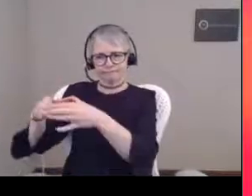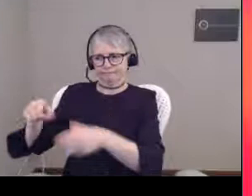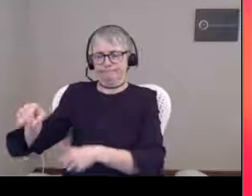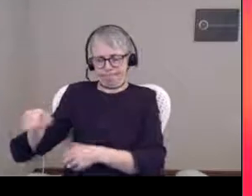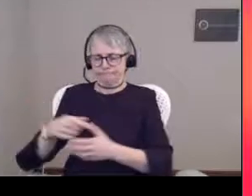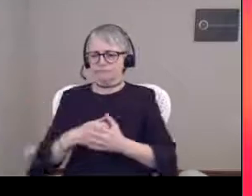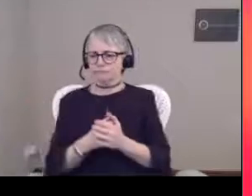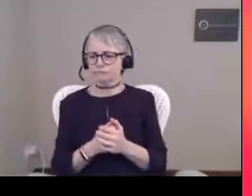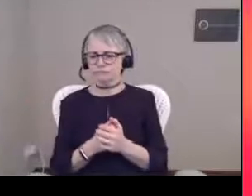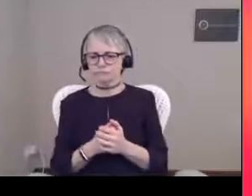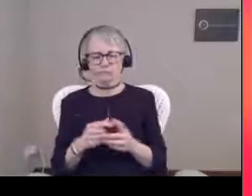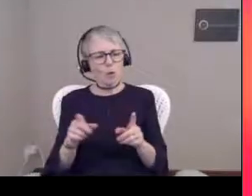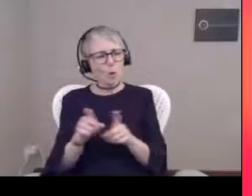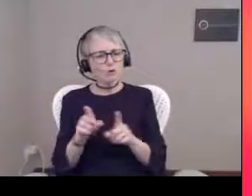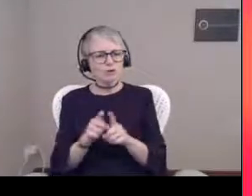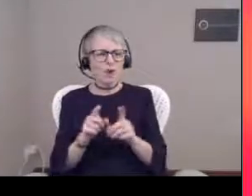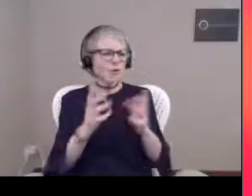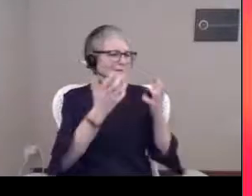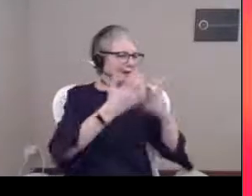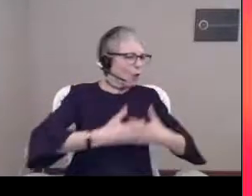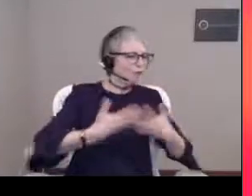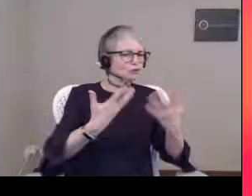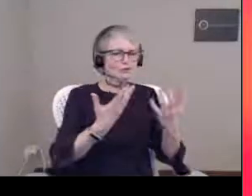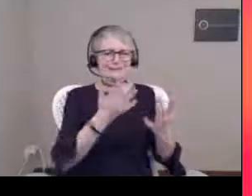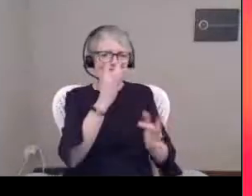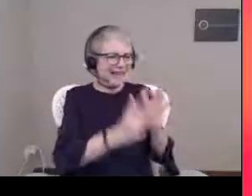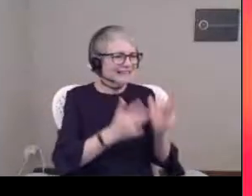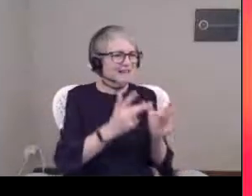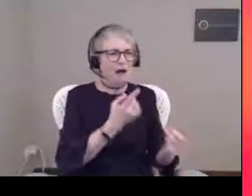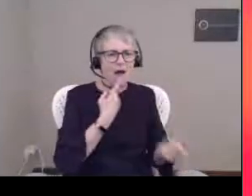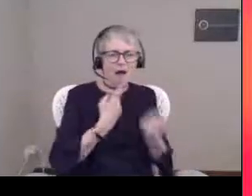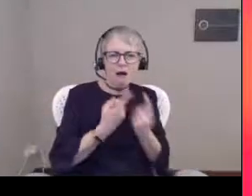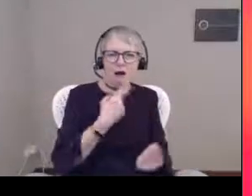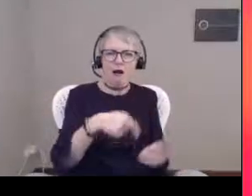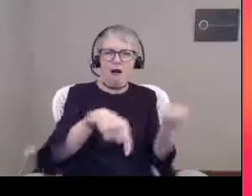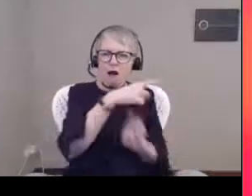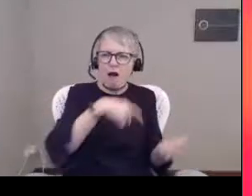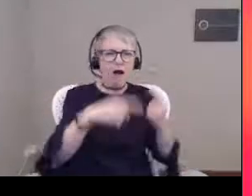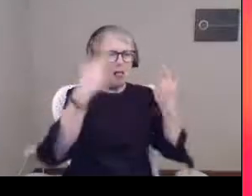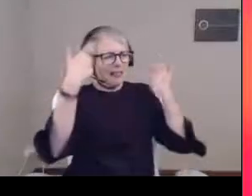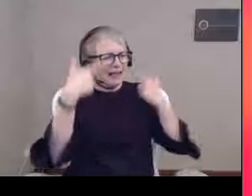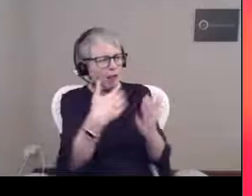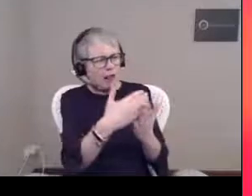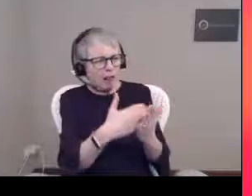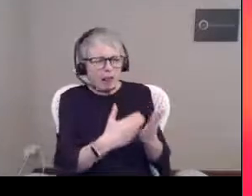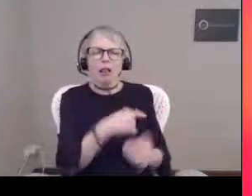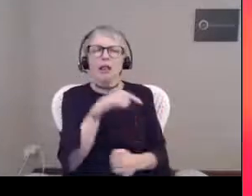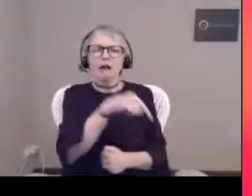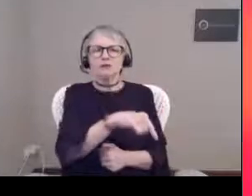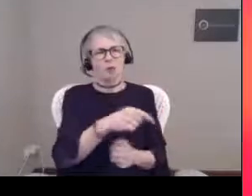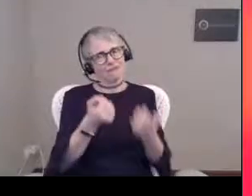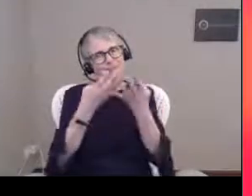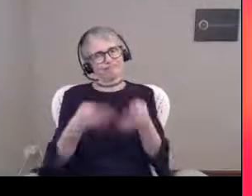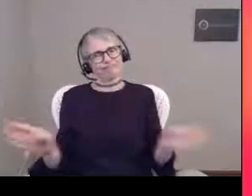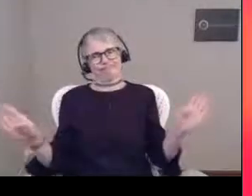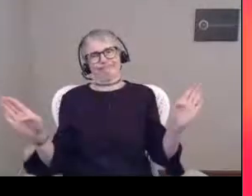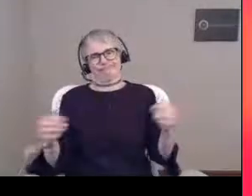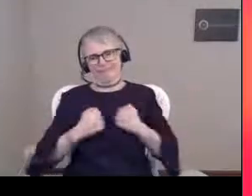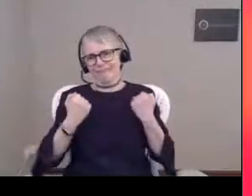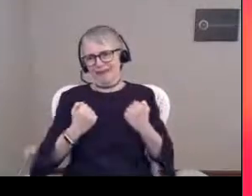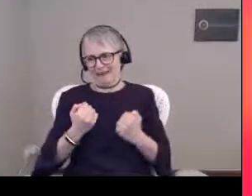got experience looking after technology and data, finance and legal, so full breadth of experience from ITV in my